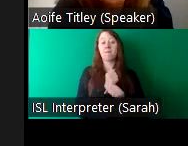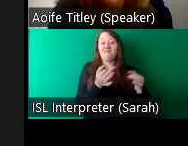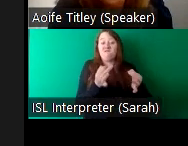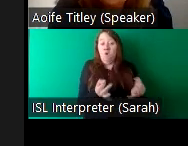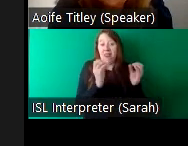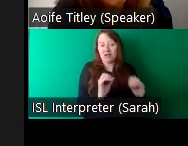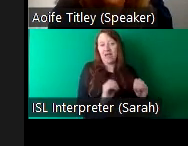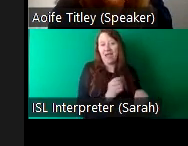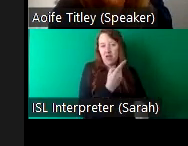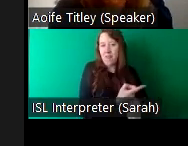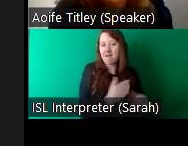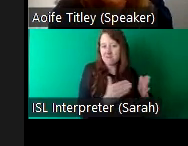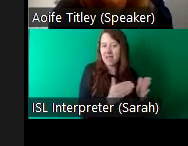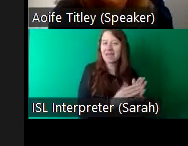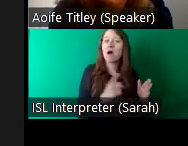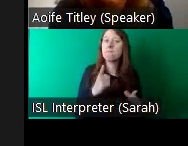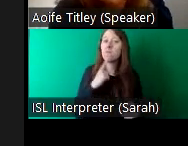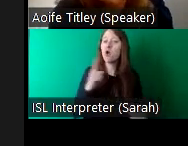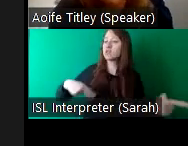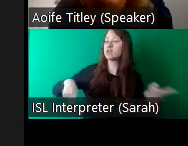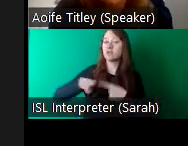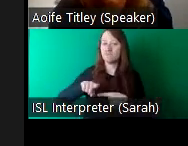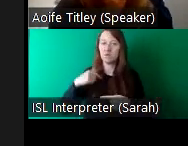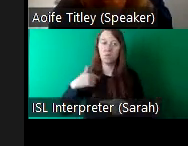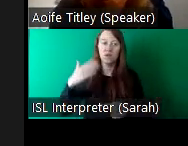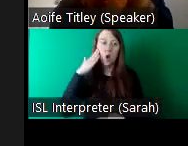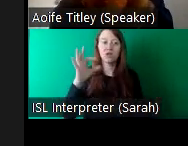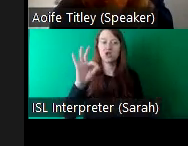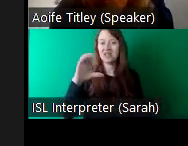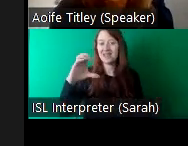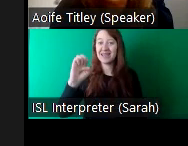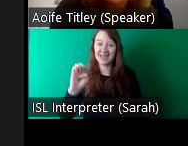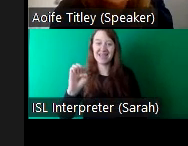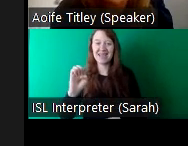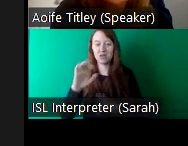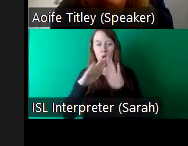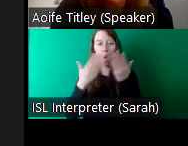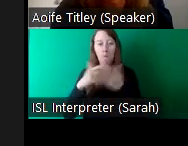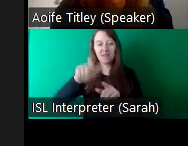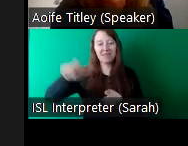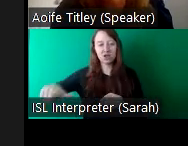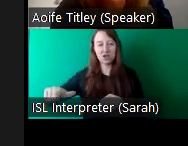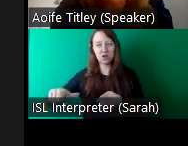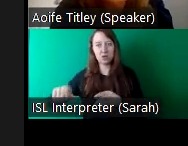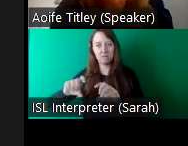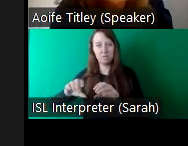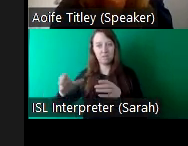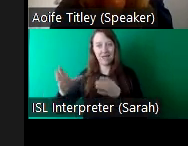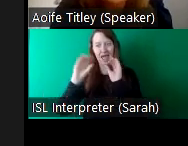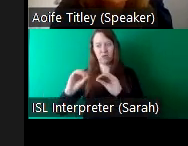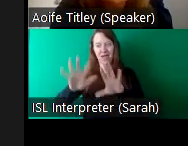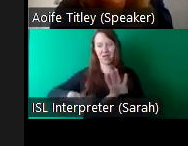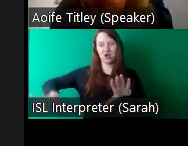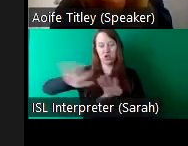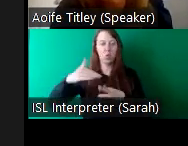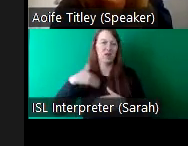know anecdotally that's also true of the GCE sector as well. I suppose if we do put ourselves under the lens, we also know that there would be a majority of